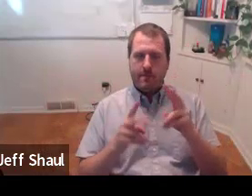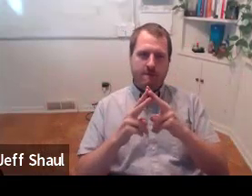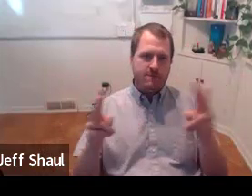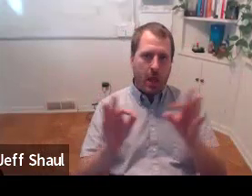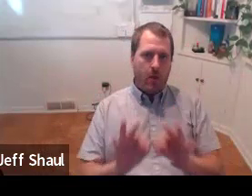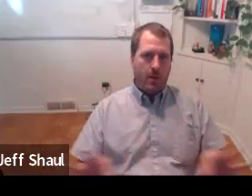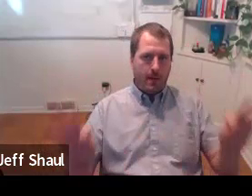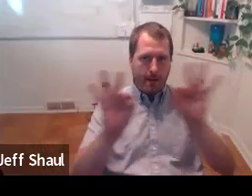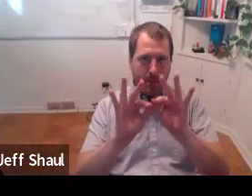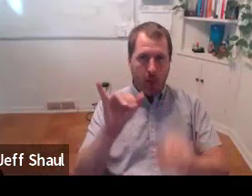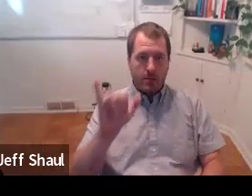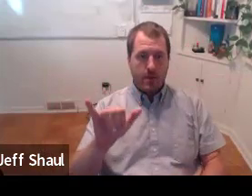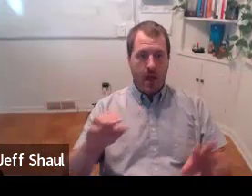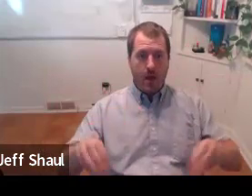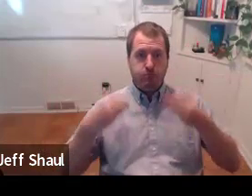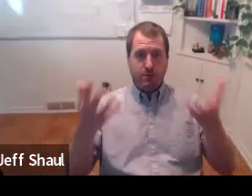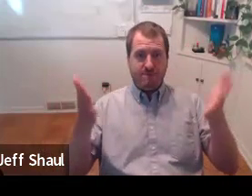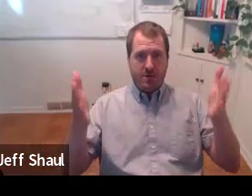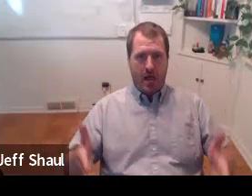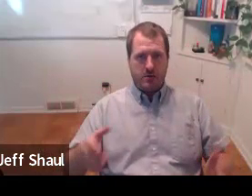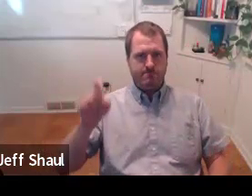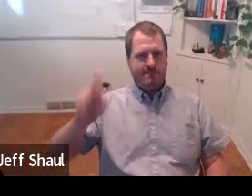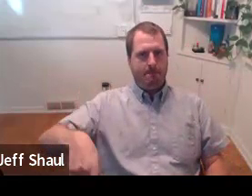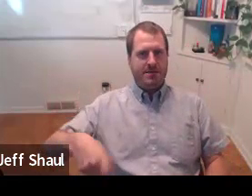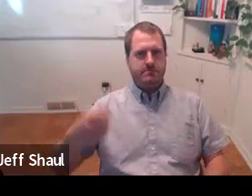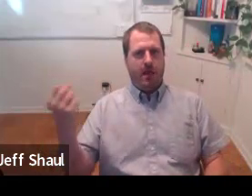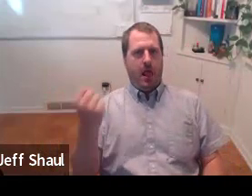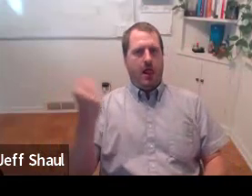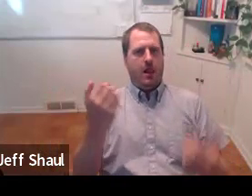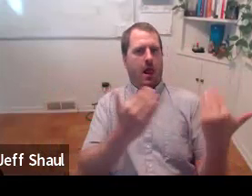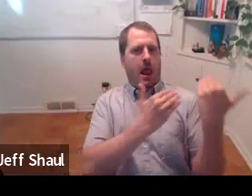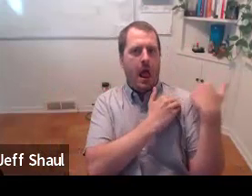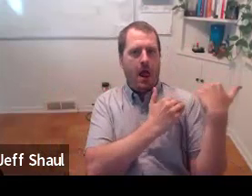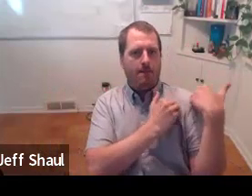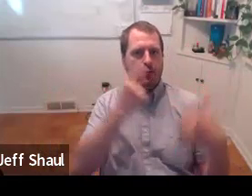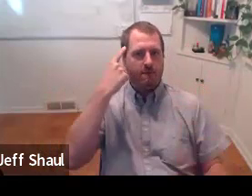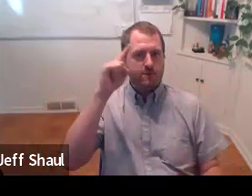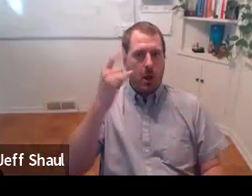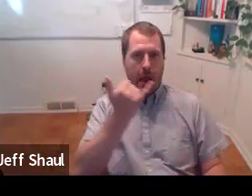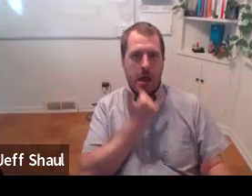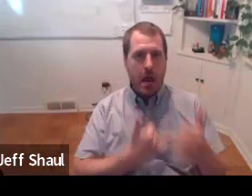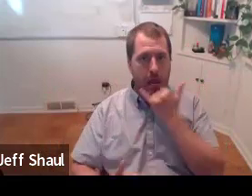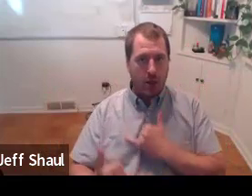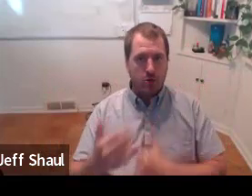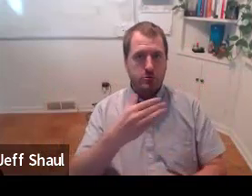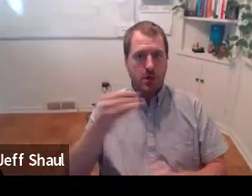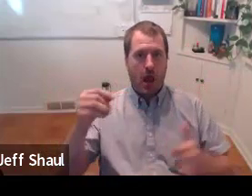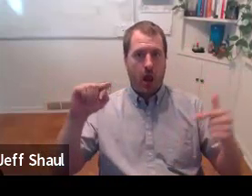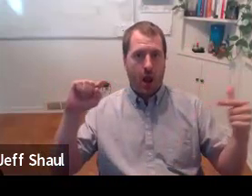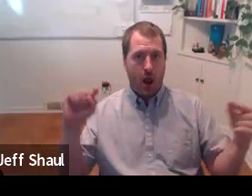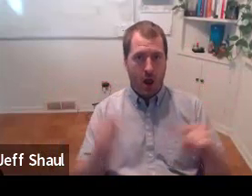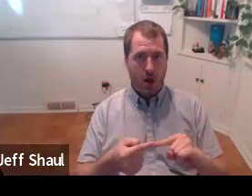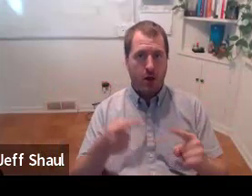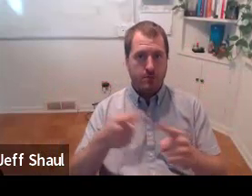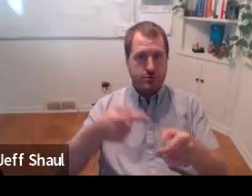And fourth of all, it's very important that providers should be accountable for their